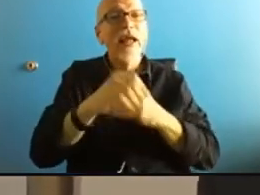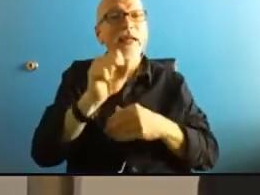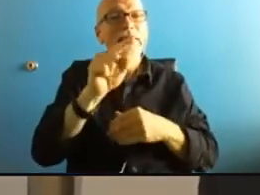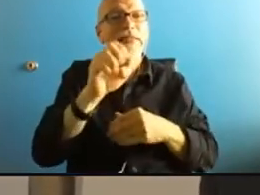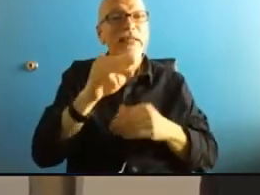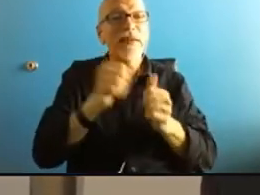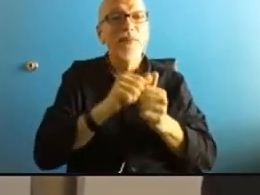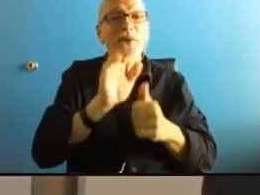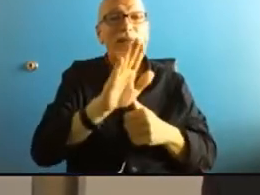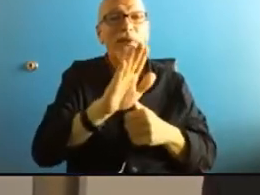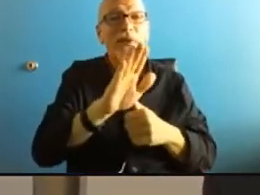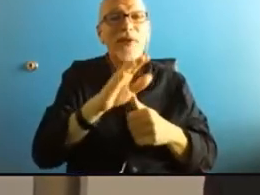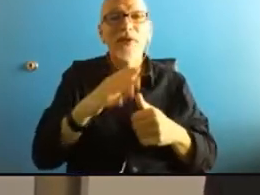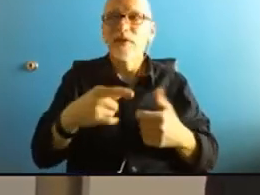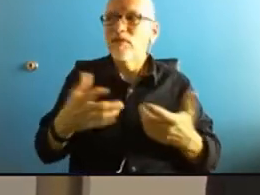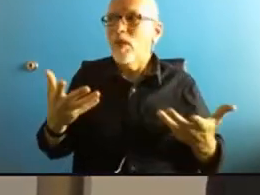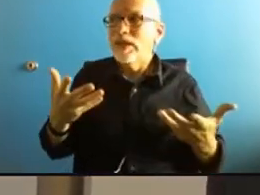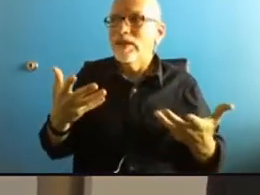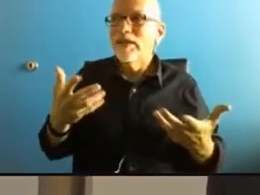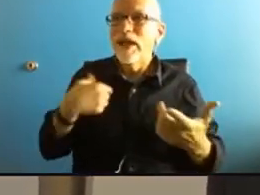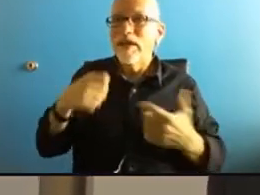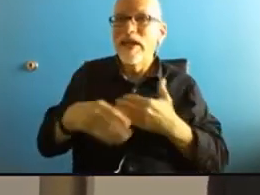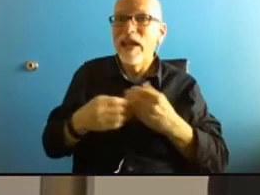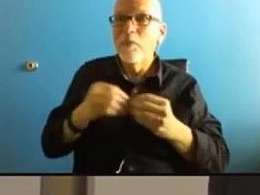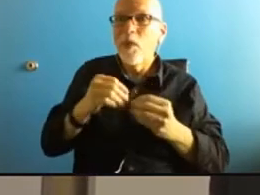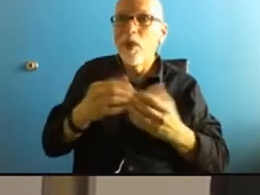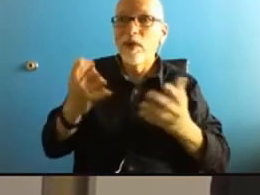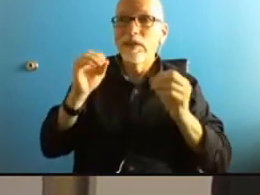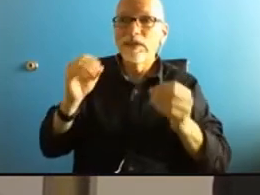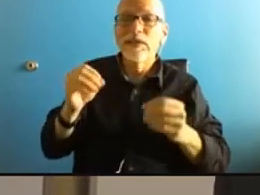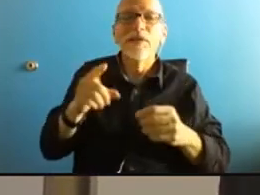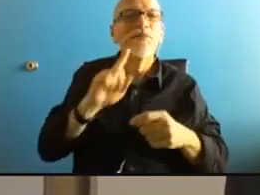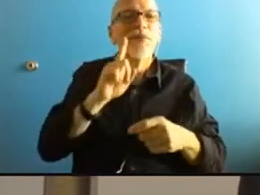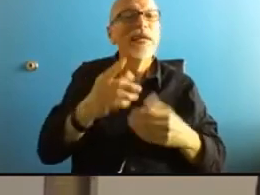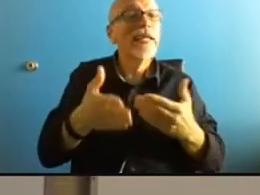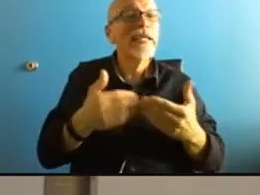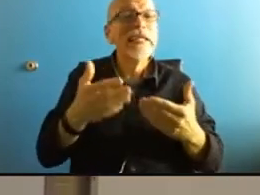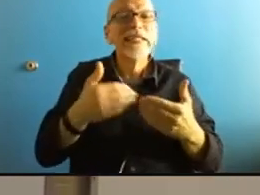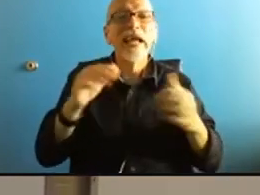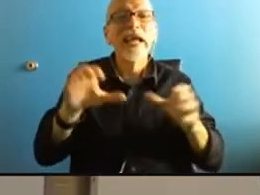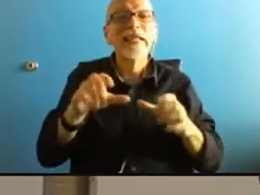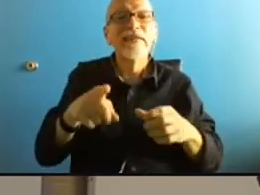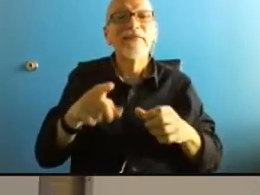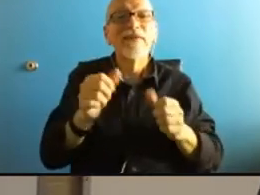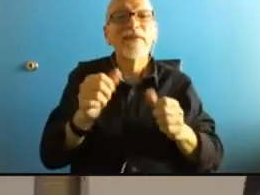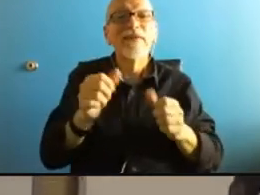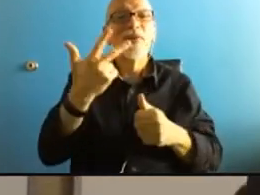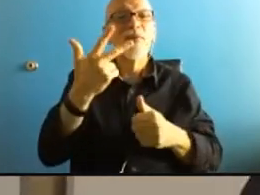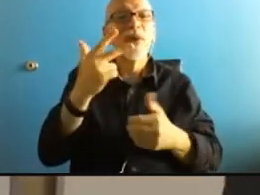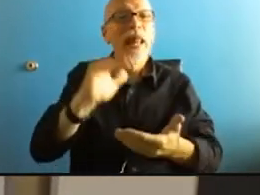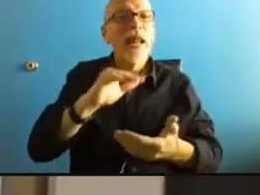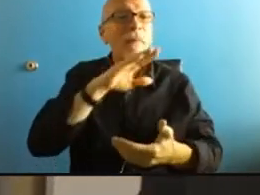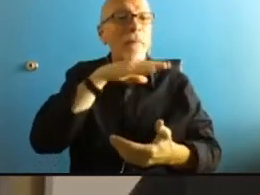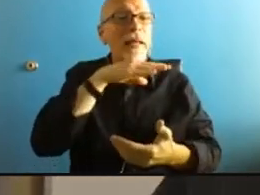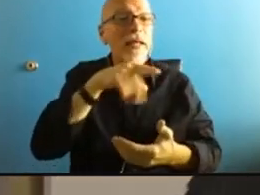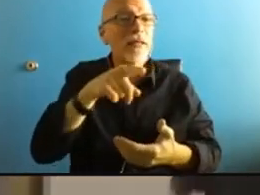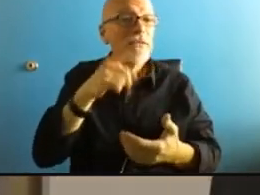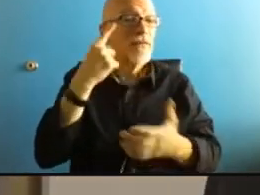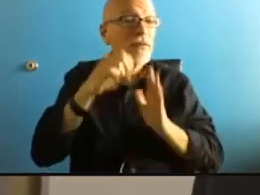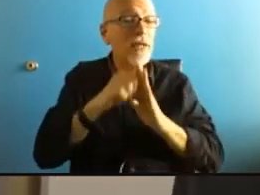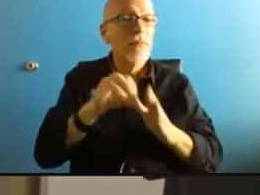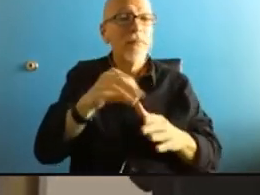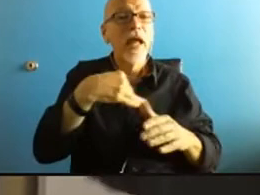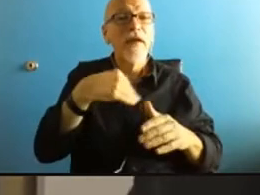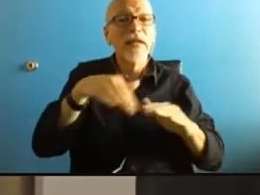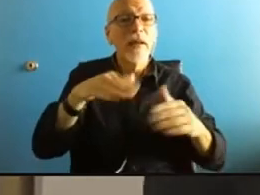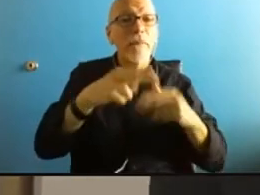English and Lit. And they go, what? Well, an easy activity is like, even with the 3 little pigs, if you have the kids build a house out